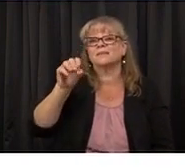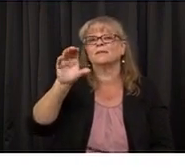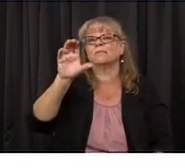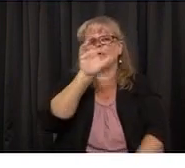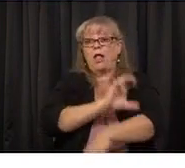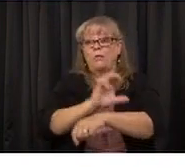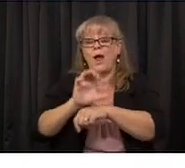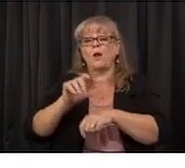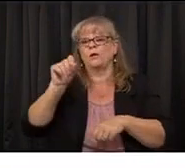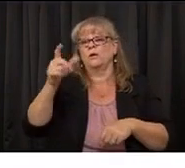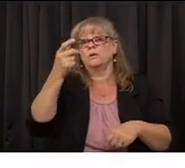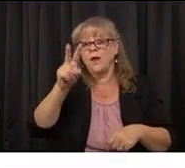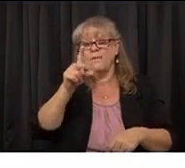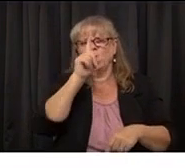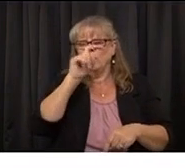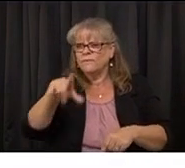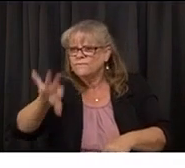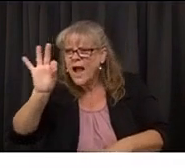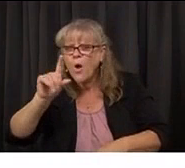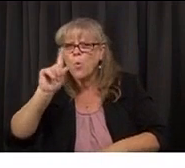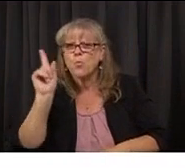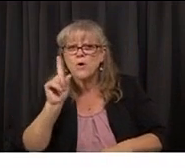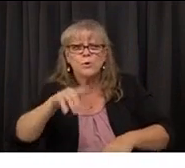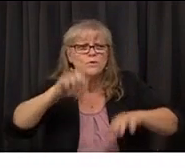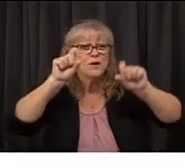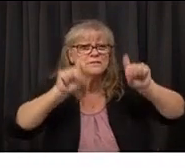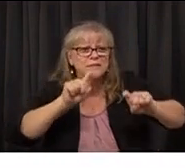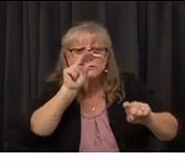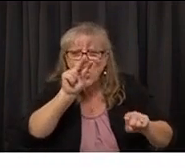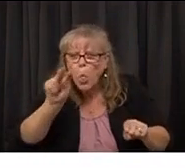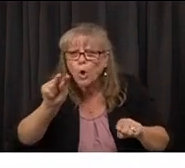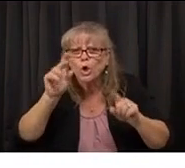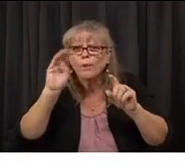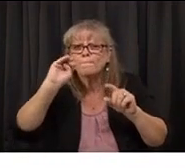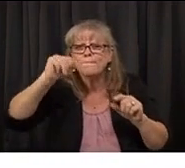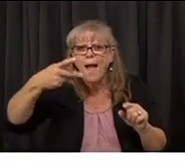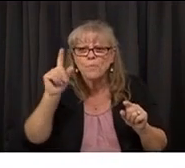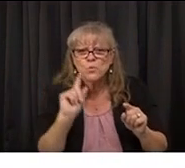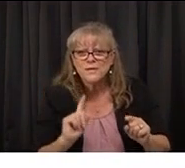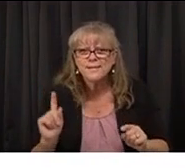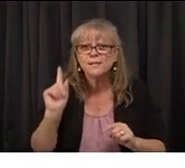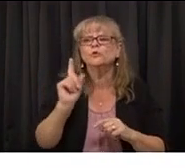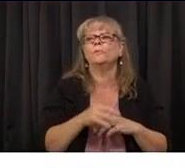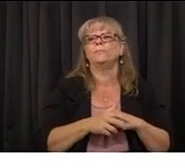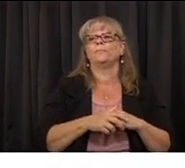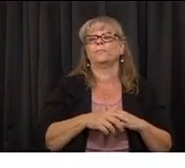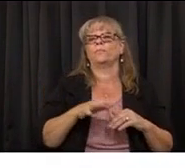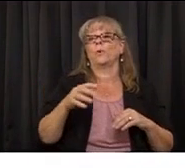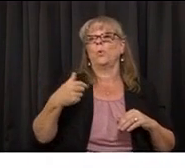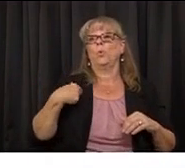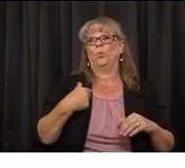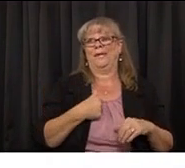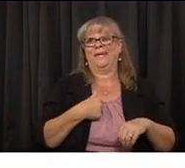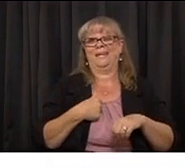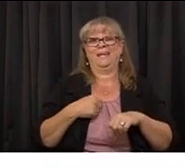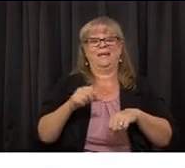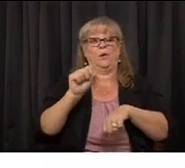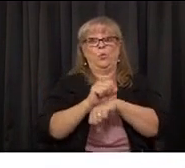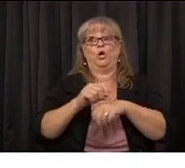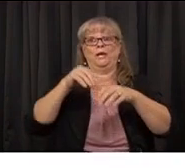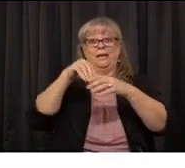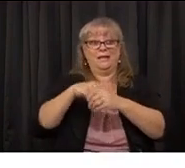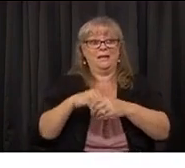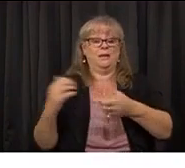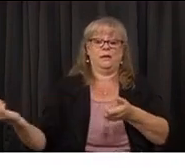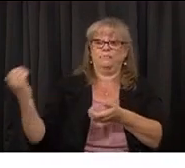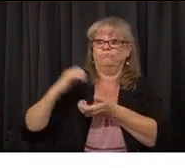you. We are also aggressively working on the in-state lab partners. Children's Hospital, National Jewish, 800 tests per